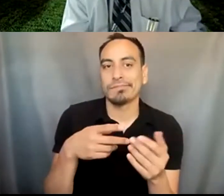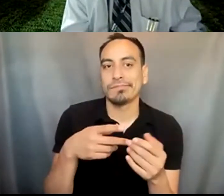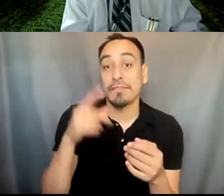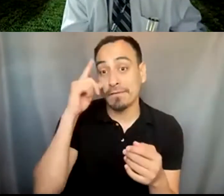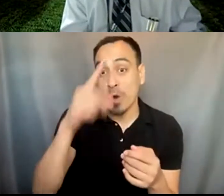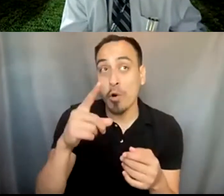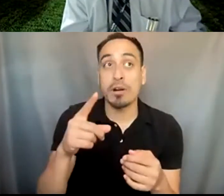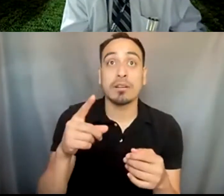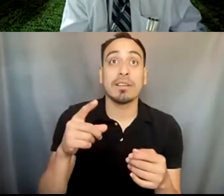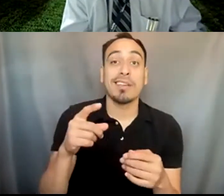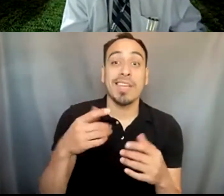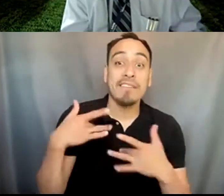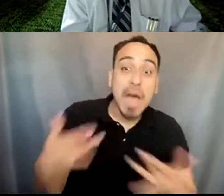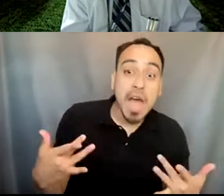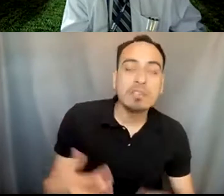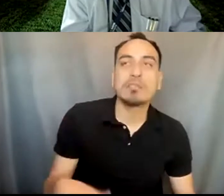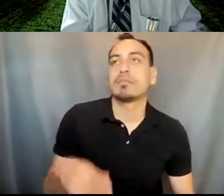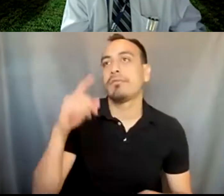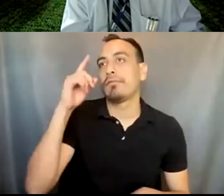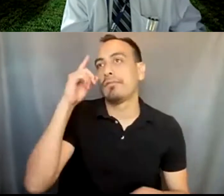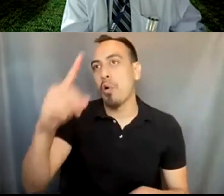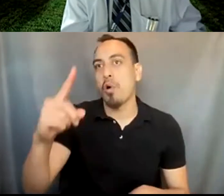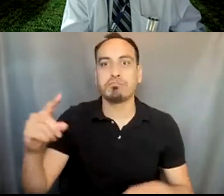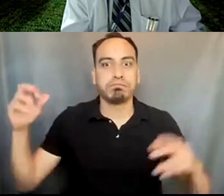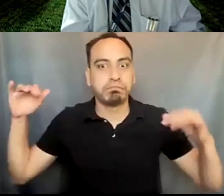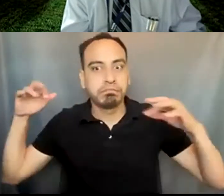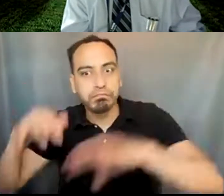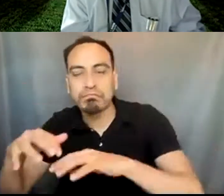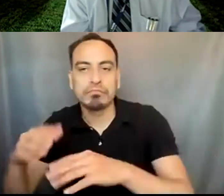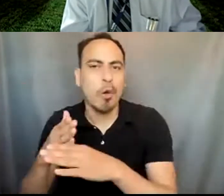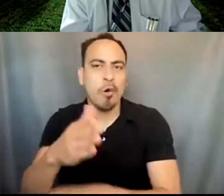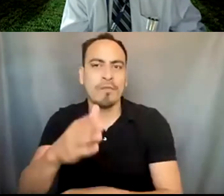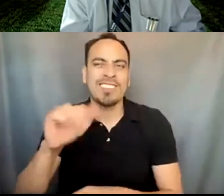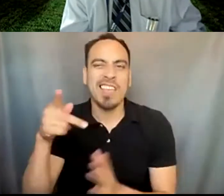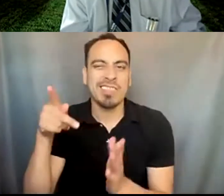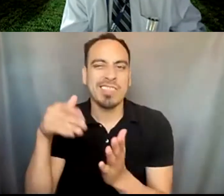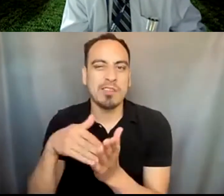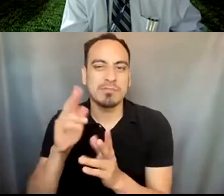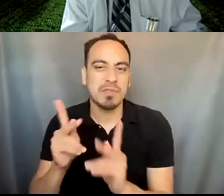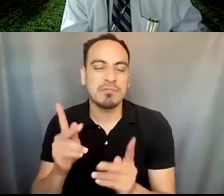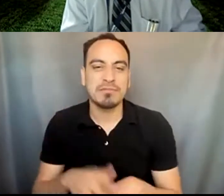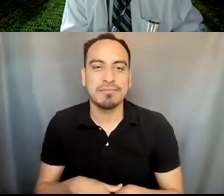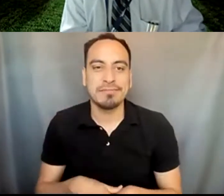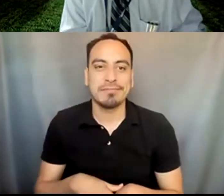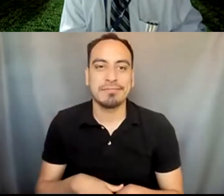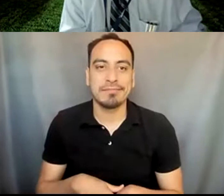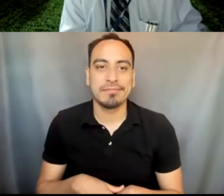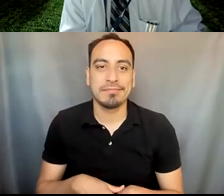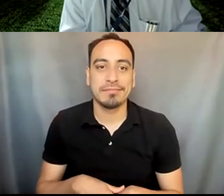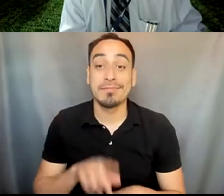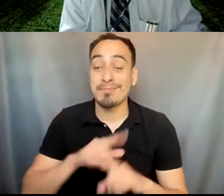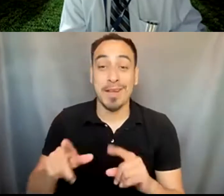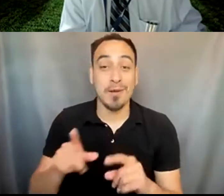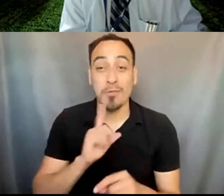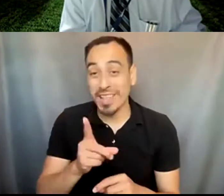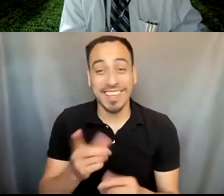than 10,000. But otherwise, just following the general guidance of, first of all, get